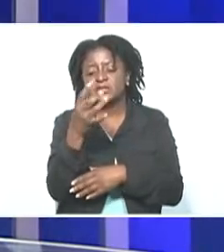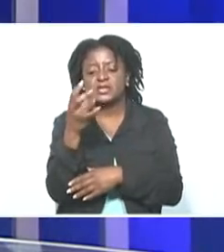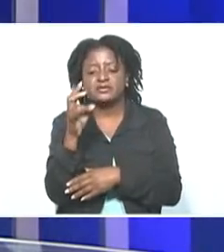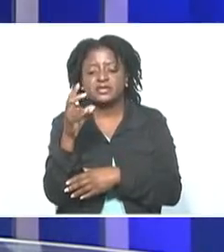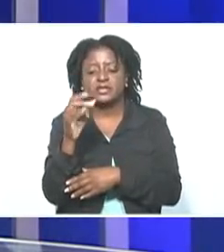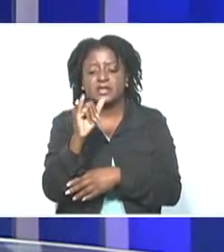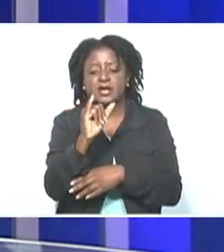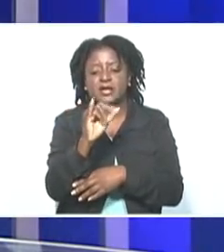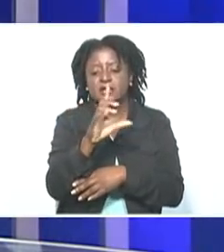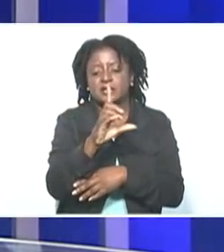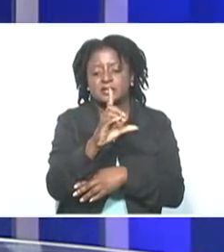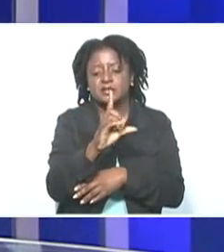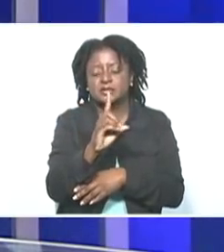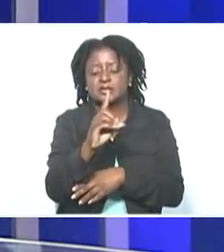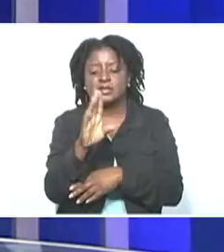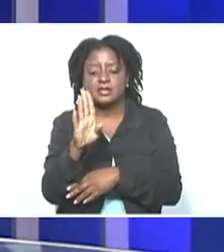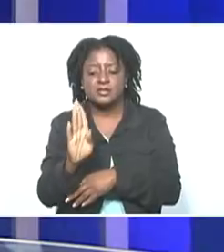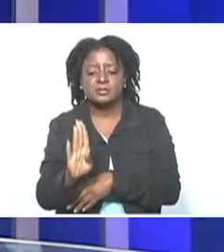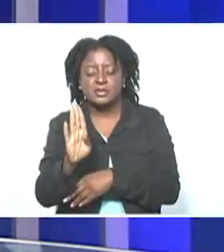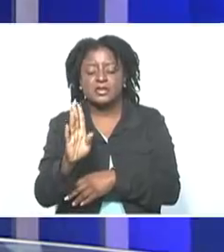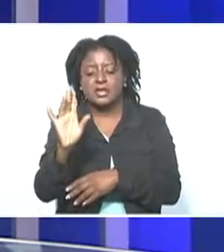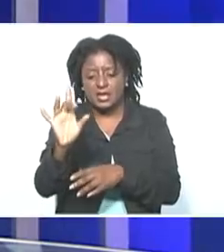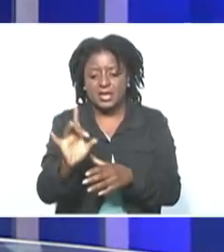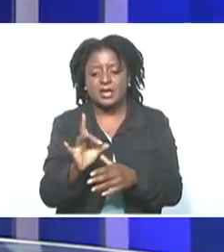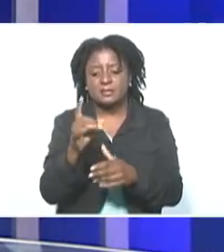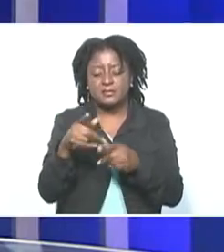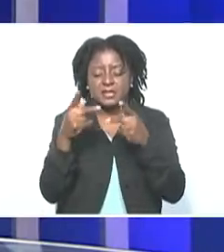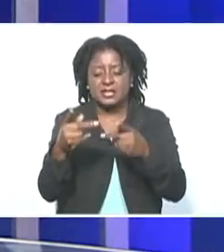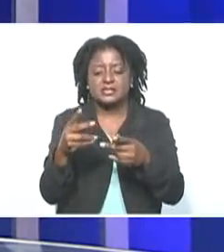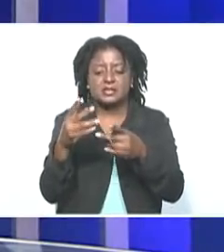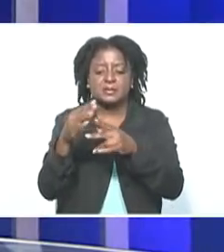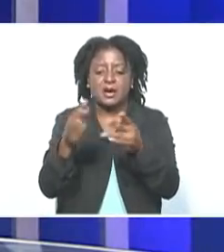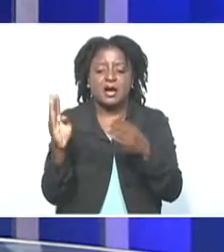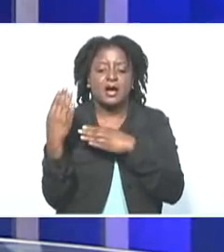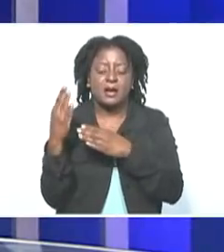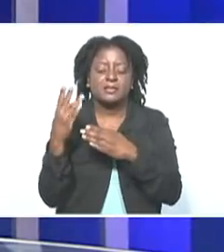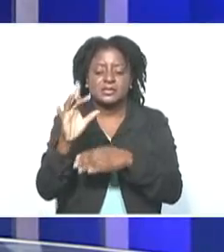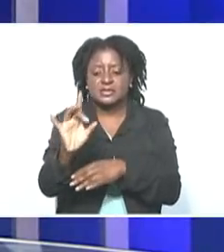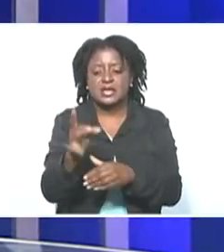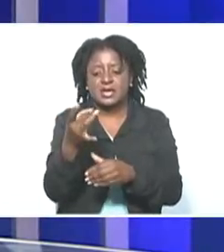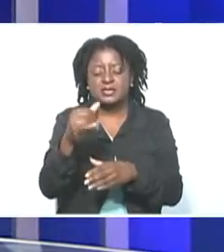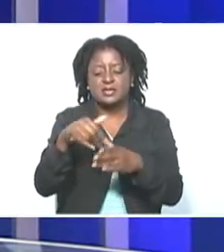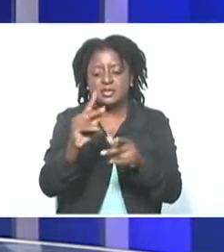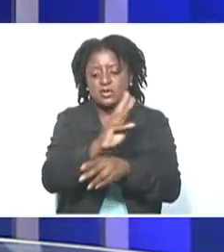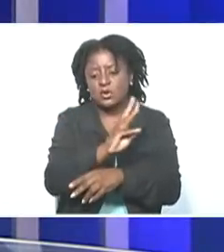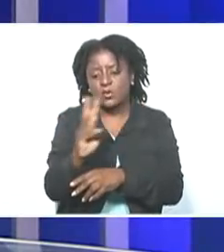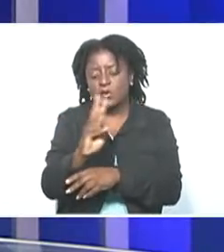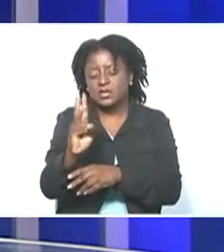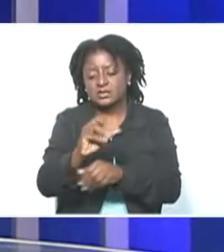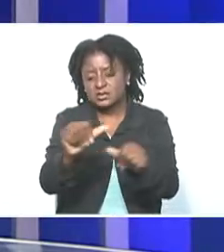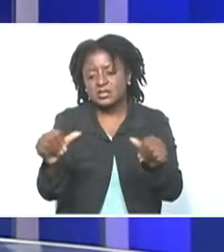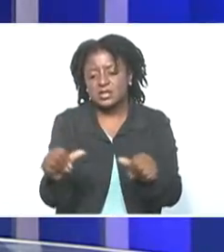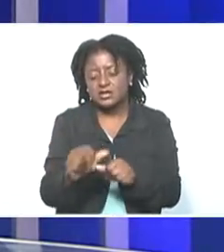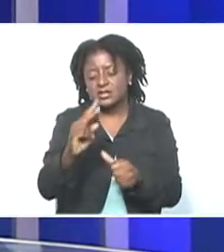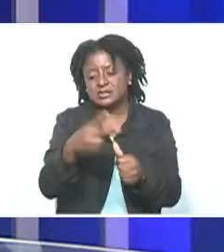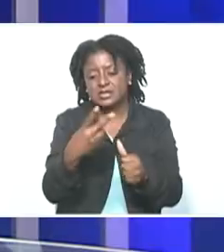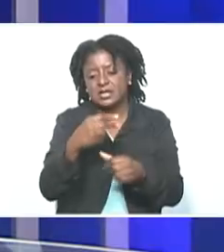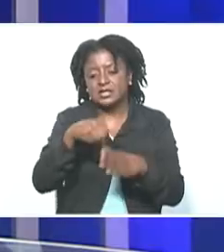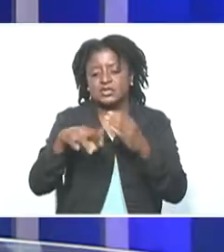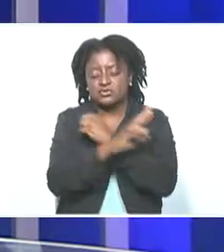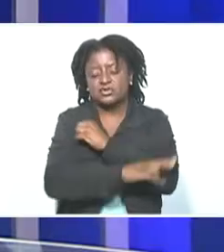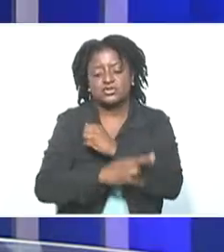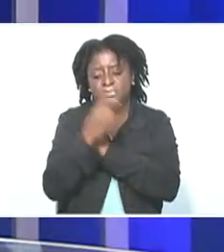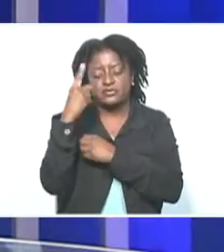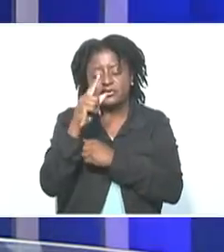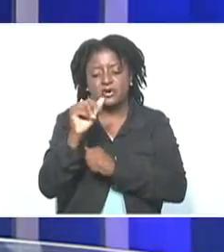Bank placed the Bahamas 8th in its Western Hemisphere and 2nd in the region for ICT connectivity, which is a